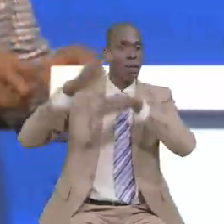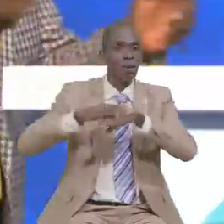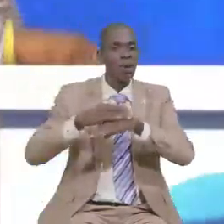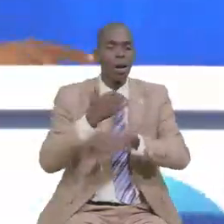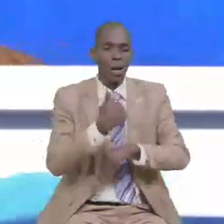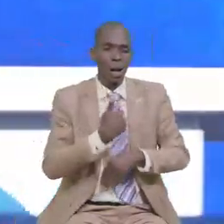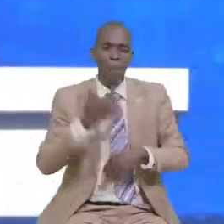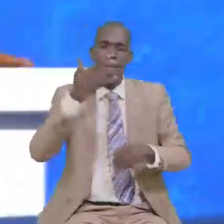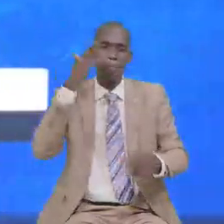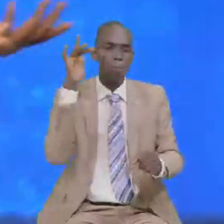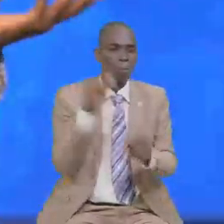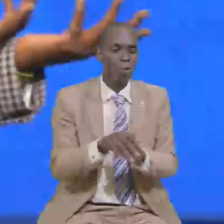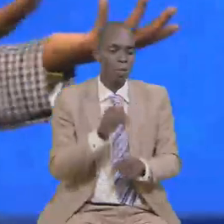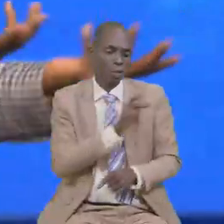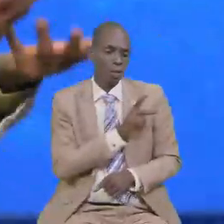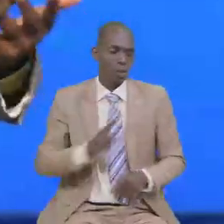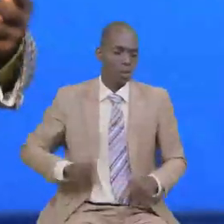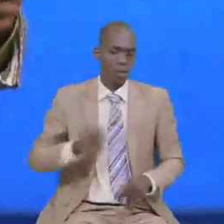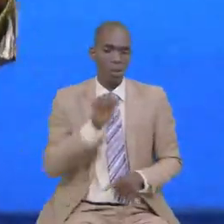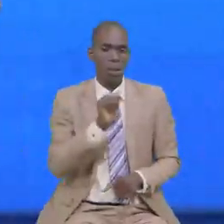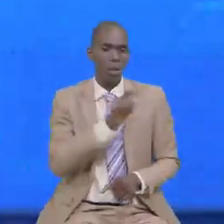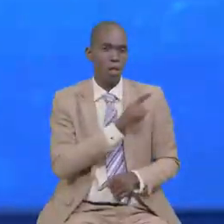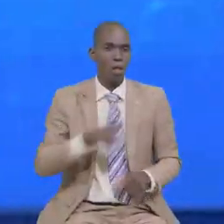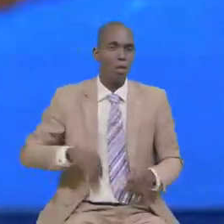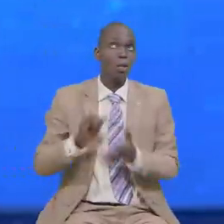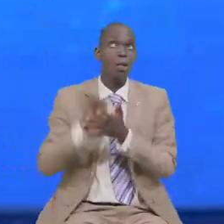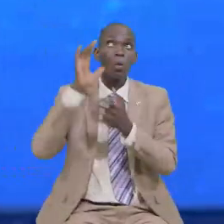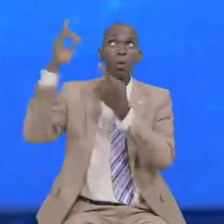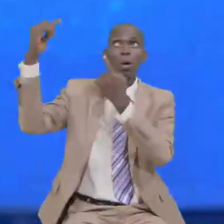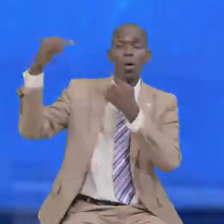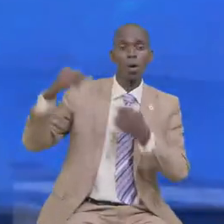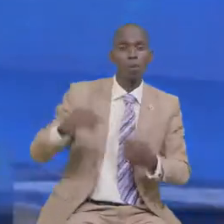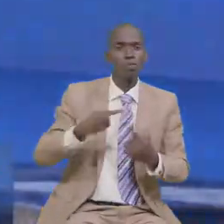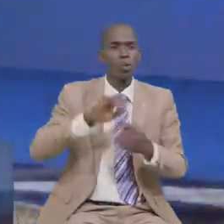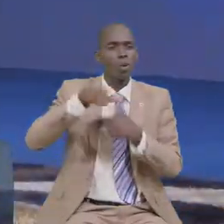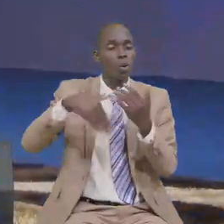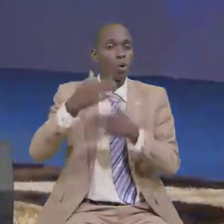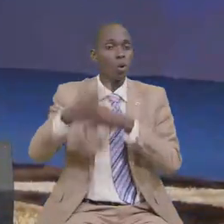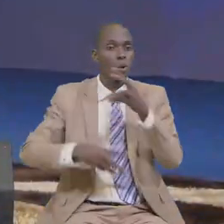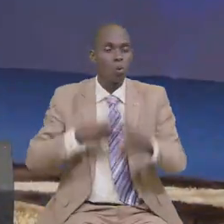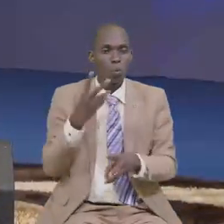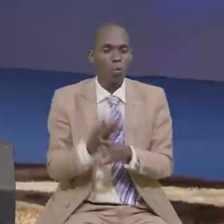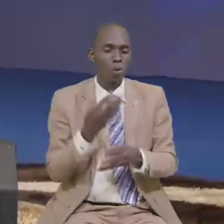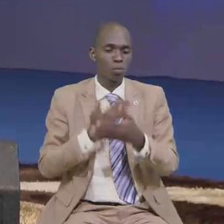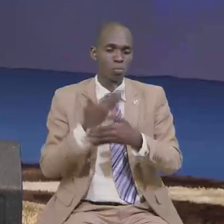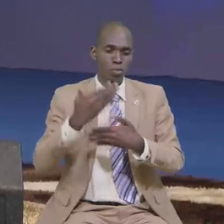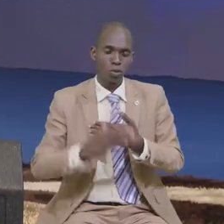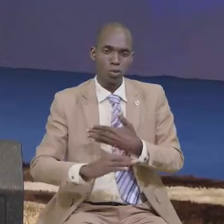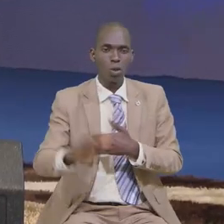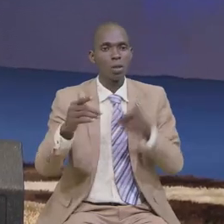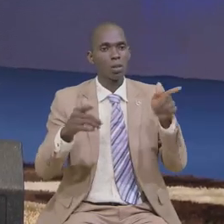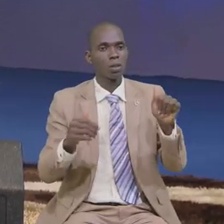promised a king, a Lord, that will come to all the world beyond Galilee, to the Gentiles, to the